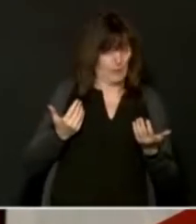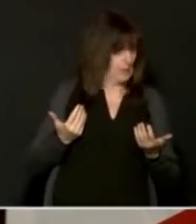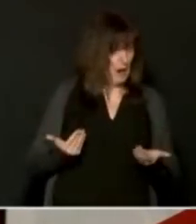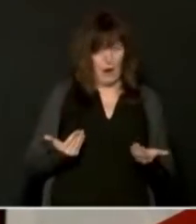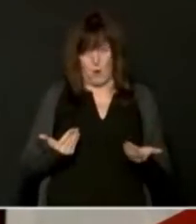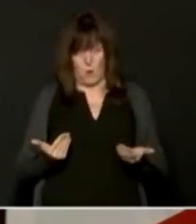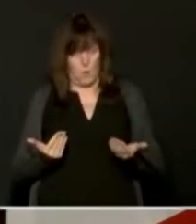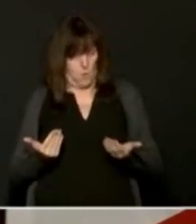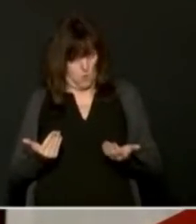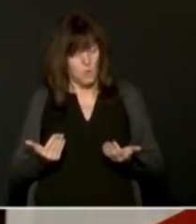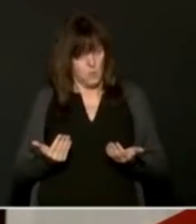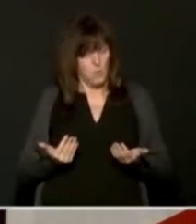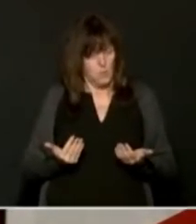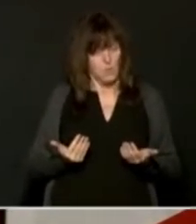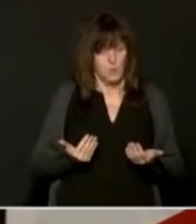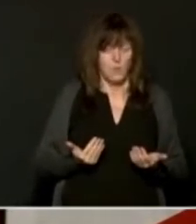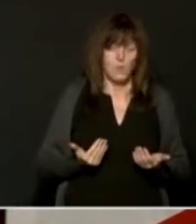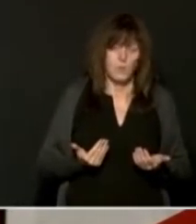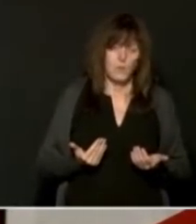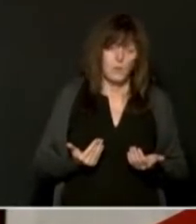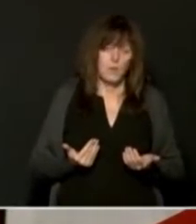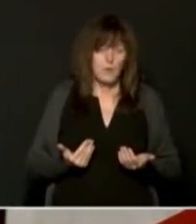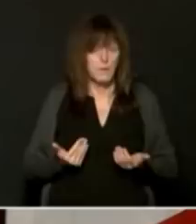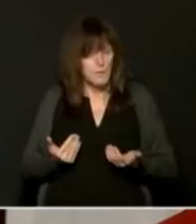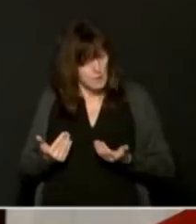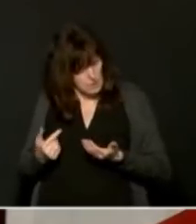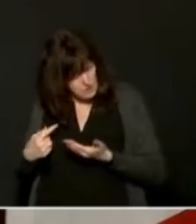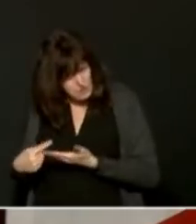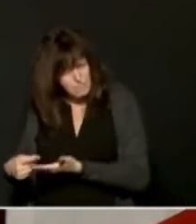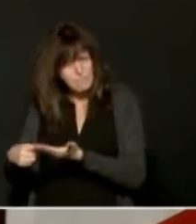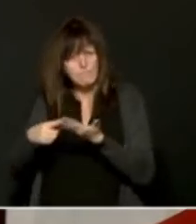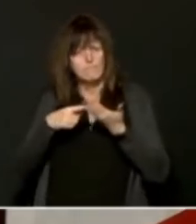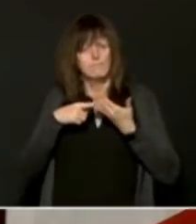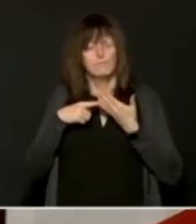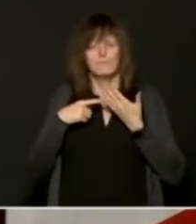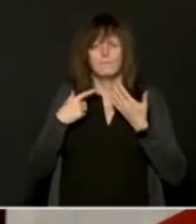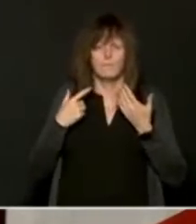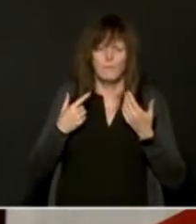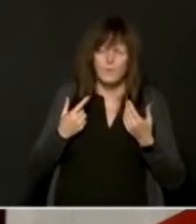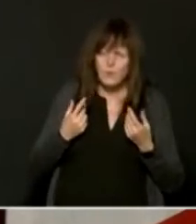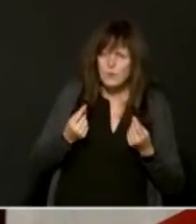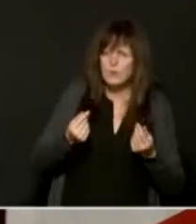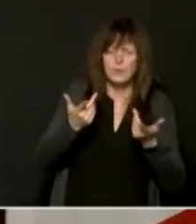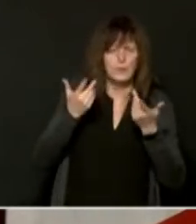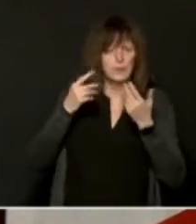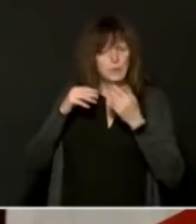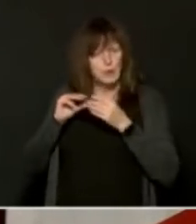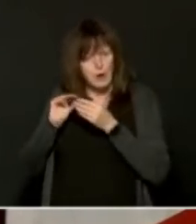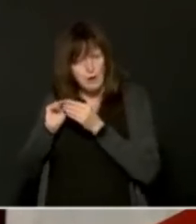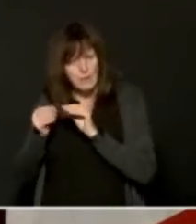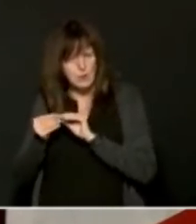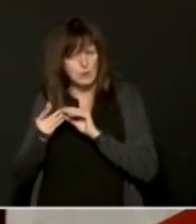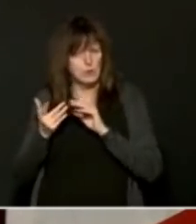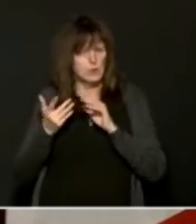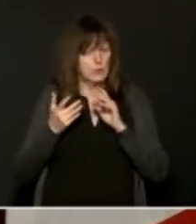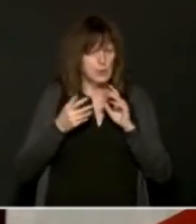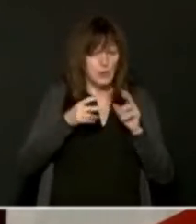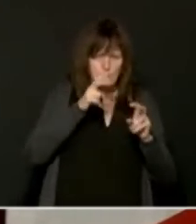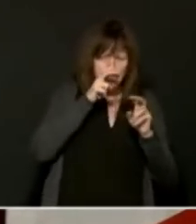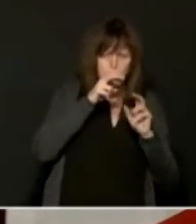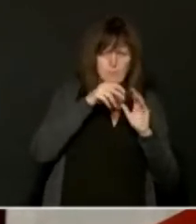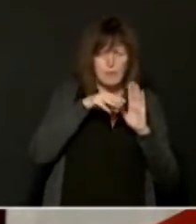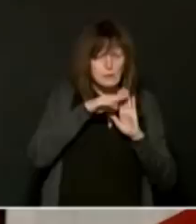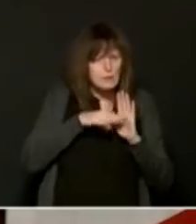what to do in terms of what the numbers, what are the thresholds that should be considered for any loosening